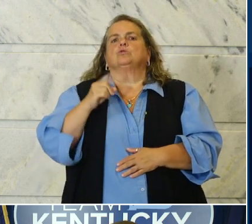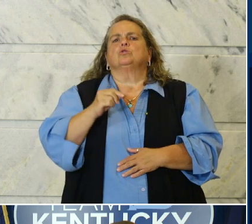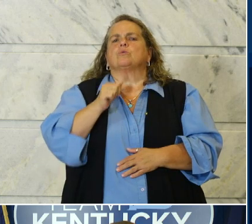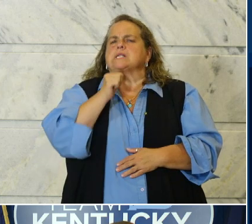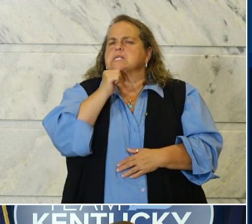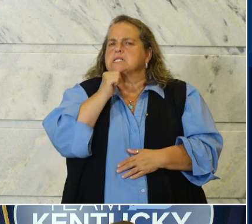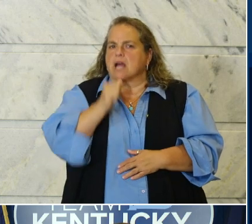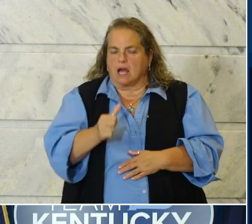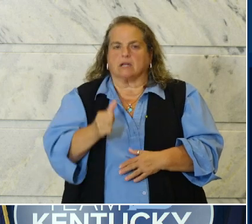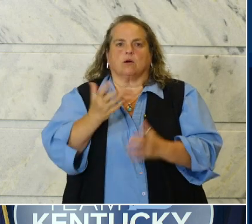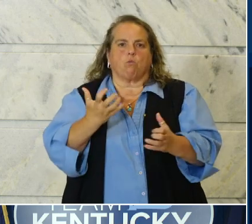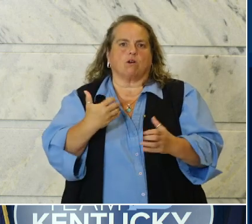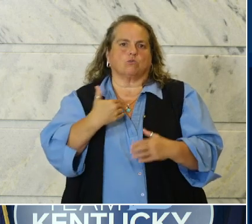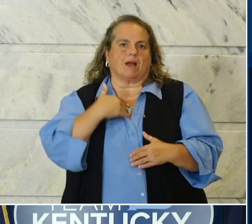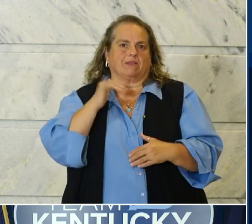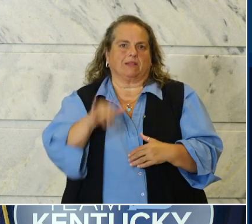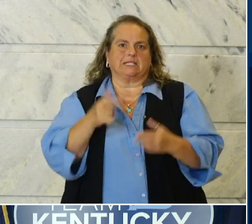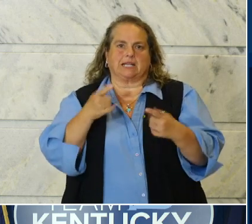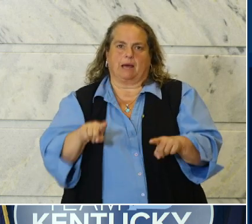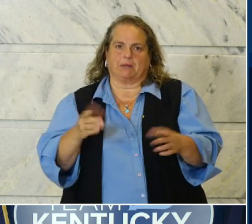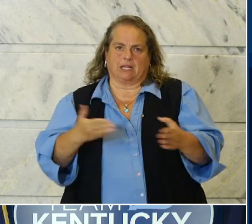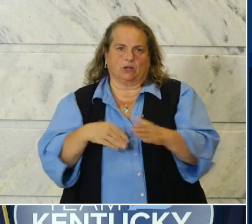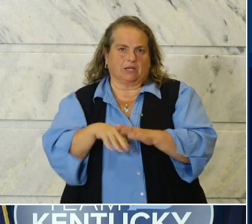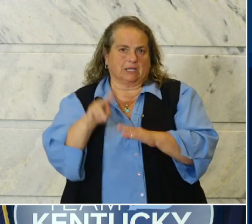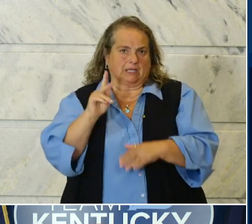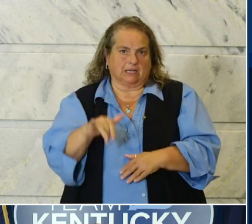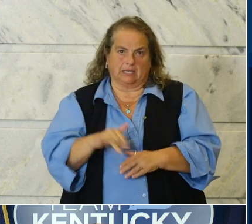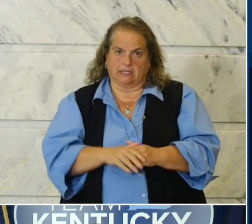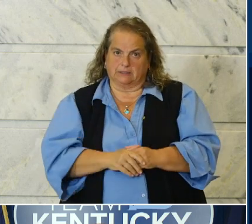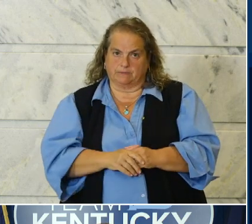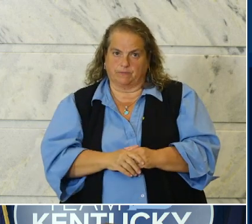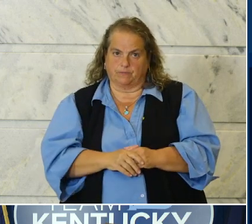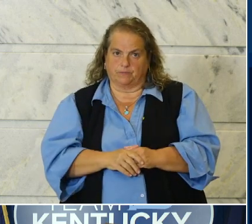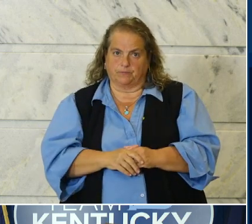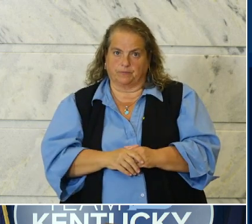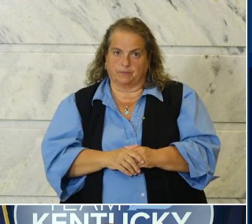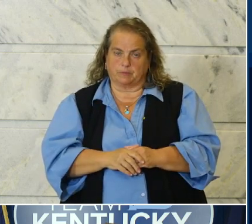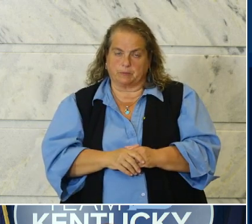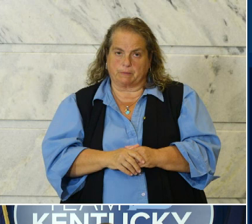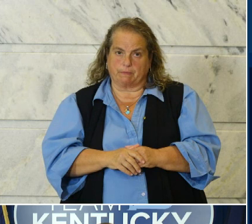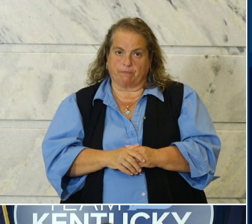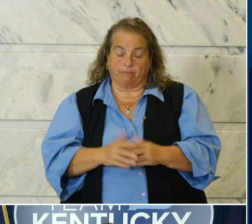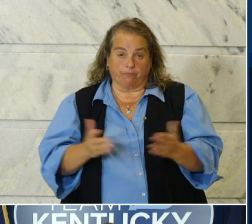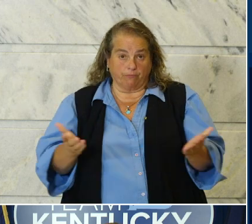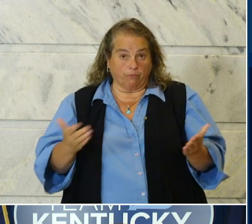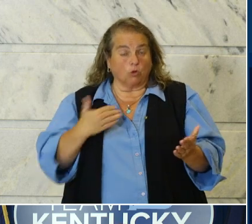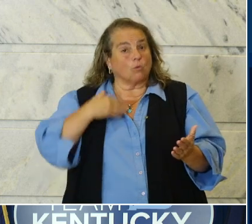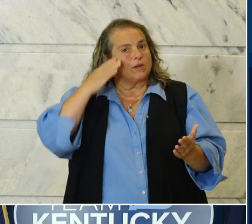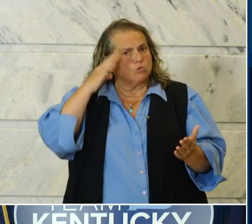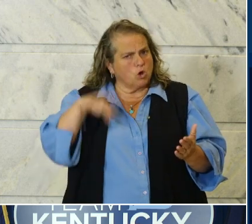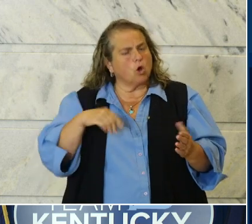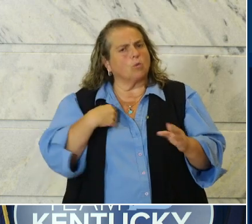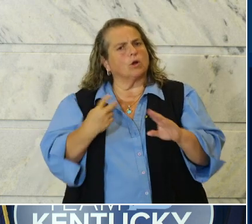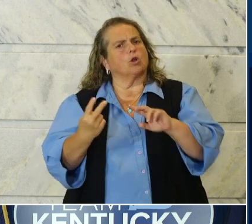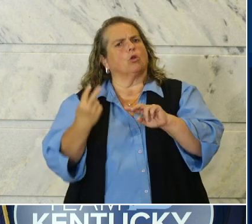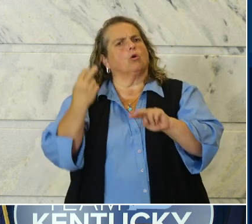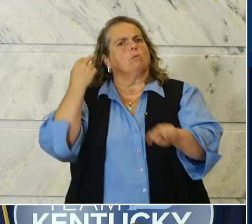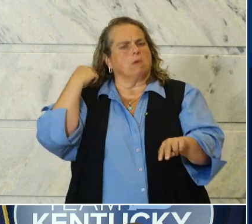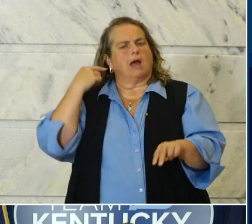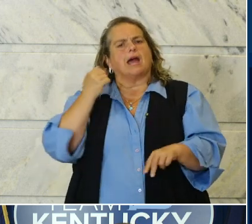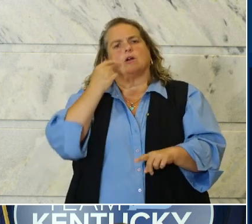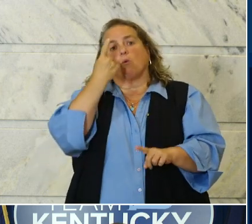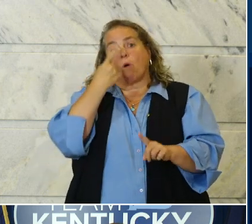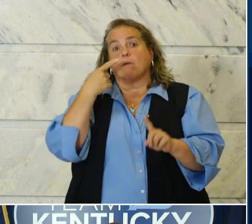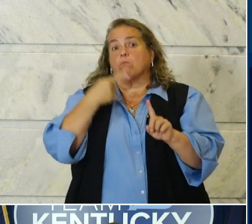to happen in this state. But we know, looking back, that at one point, Florida